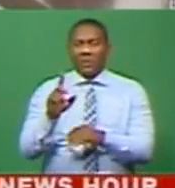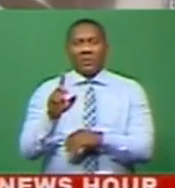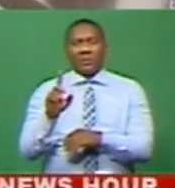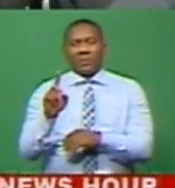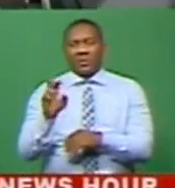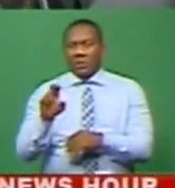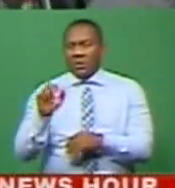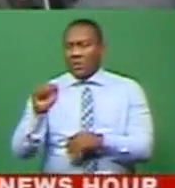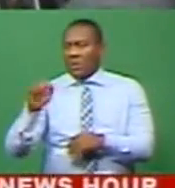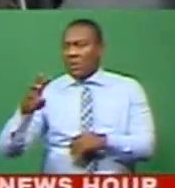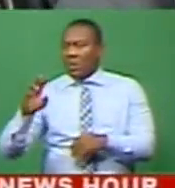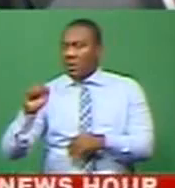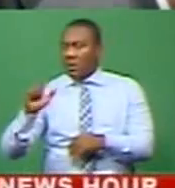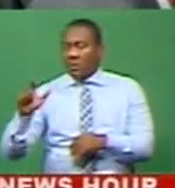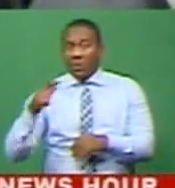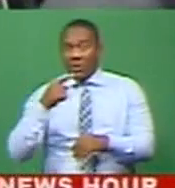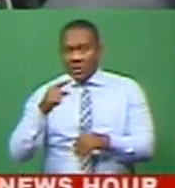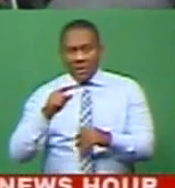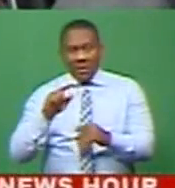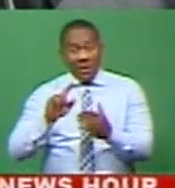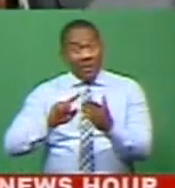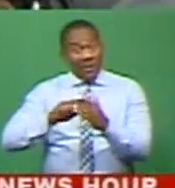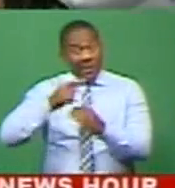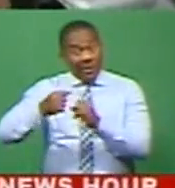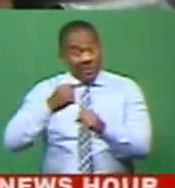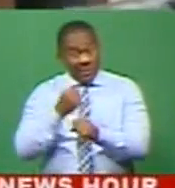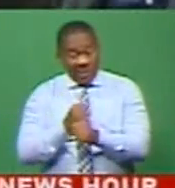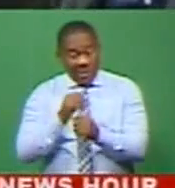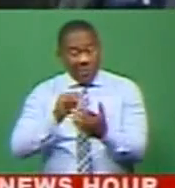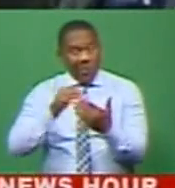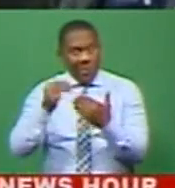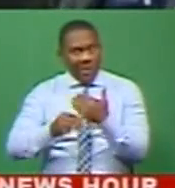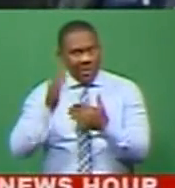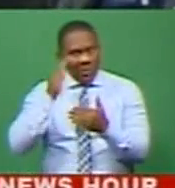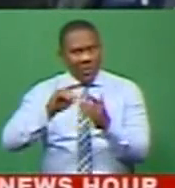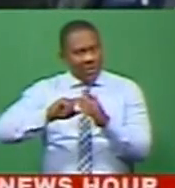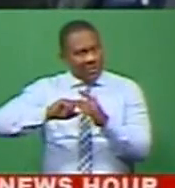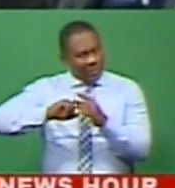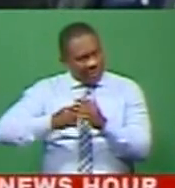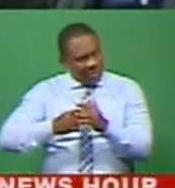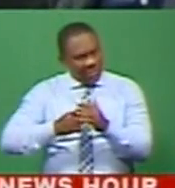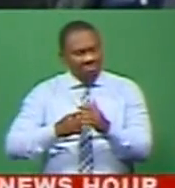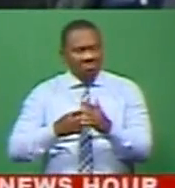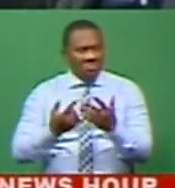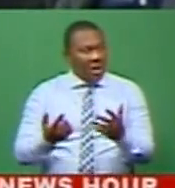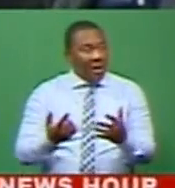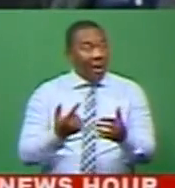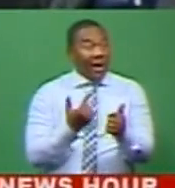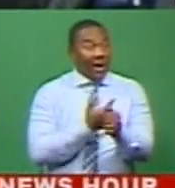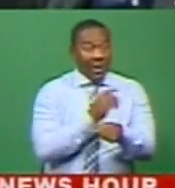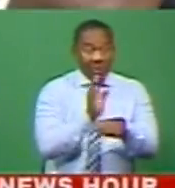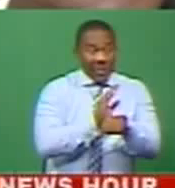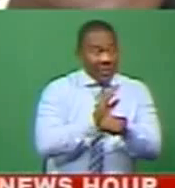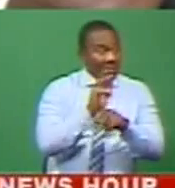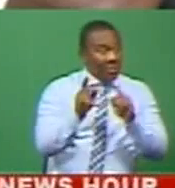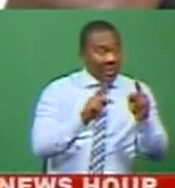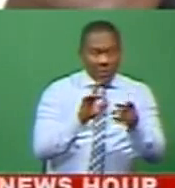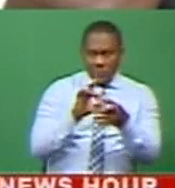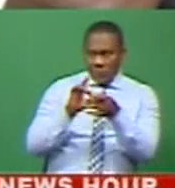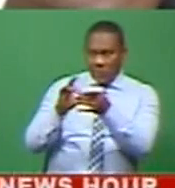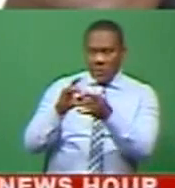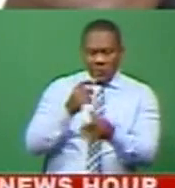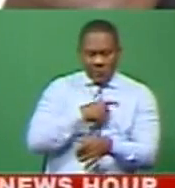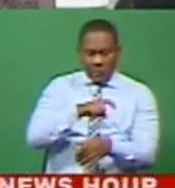said the training, which starts in March next year, would see Ghanaian entrepreneurs attached to Spanish entrepreneurs to upgrade